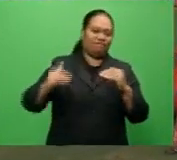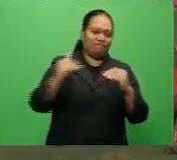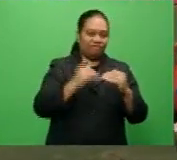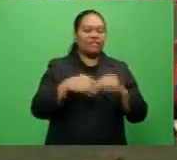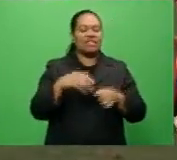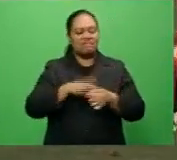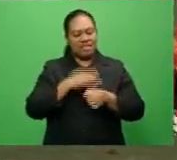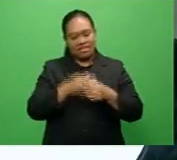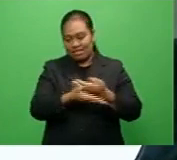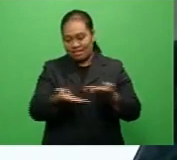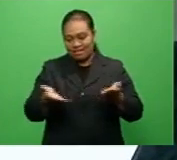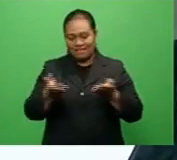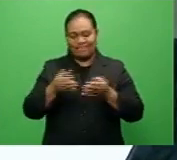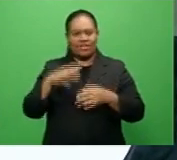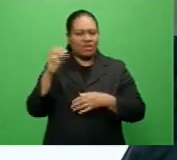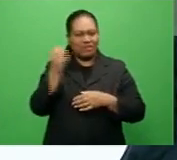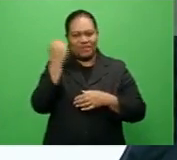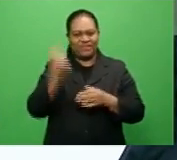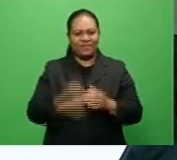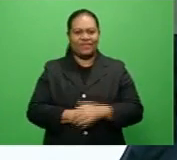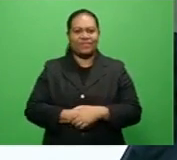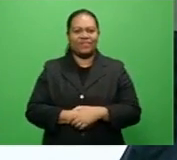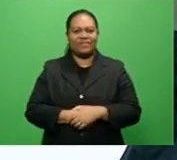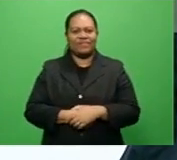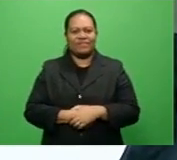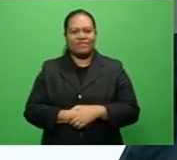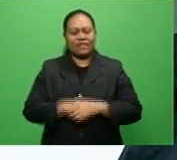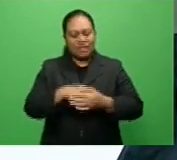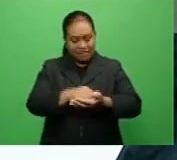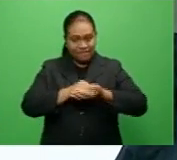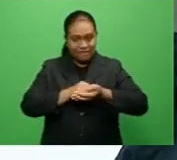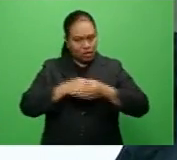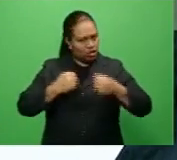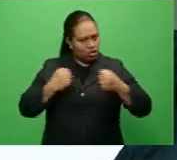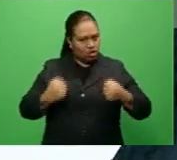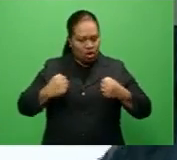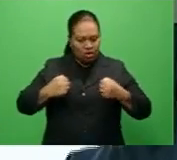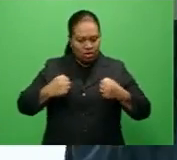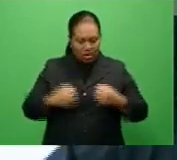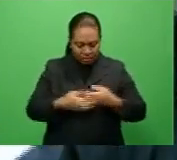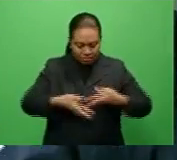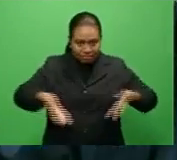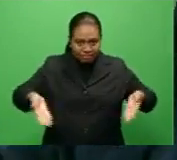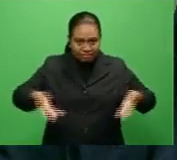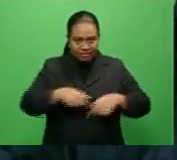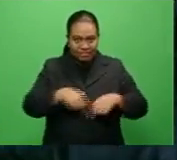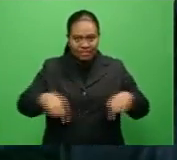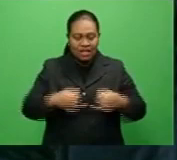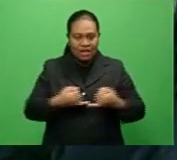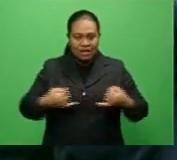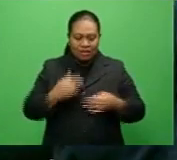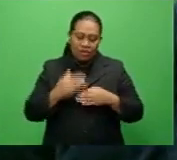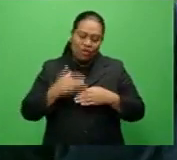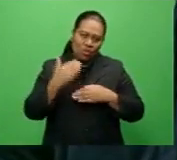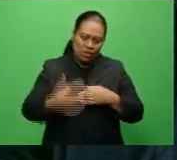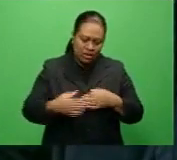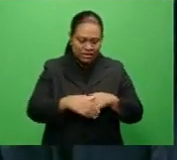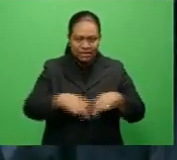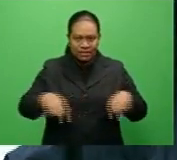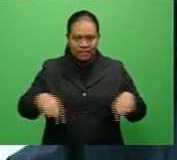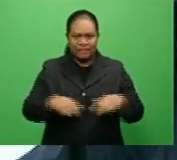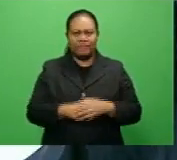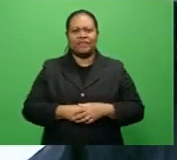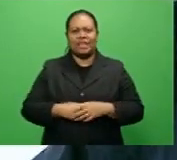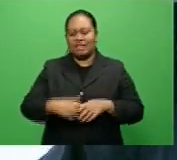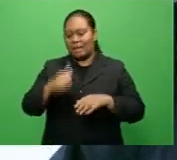the victory. We're banking on our very strong forwards. I think when the forwards are very strong, the